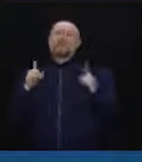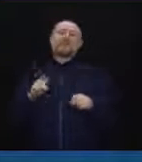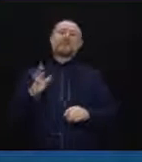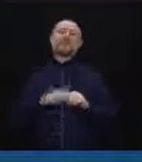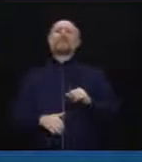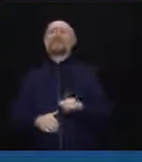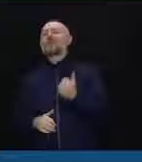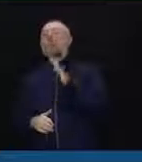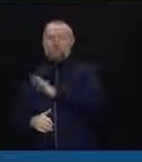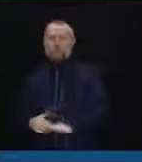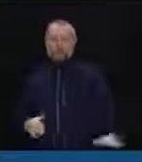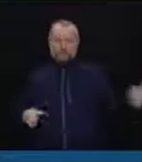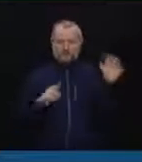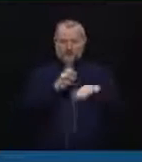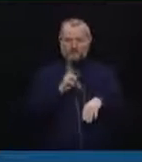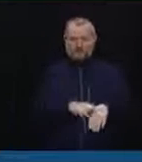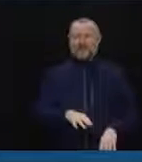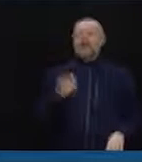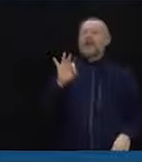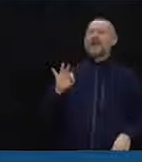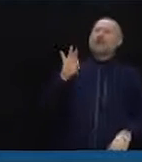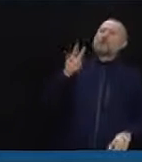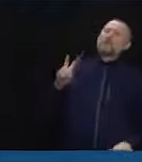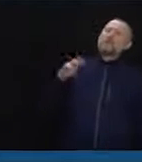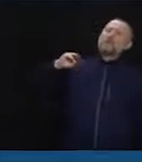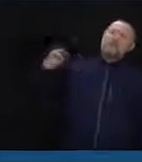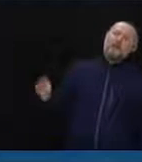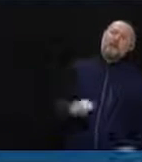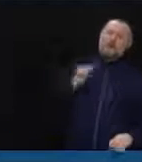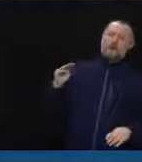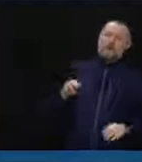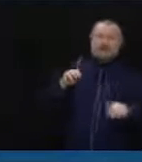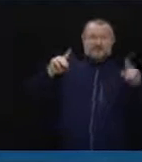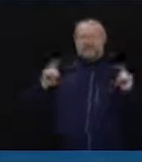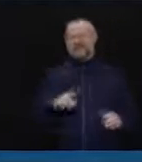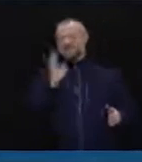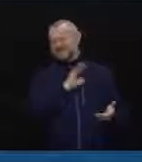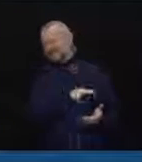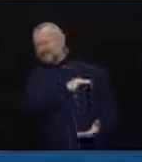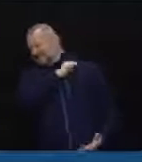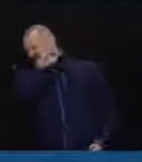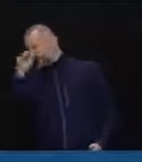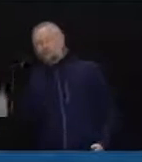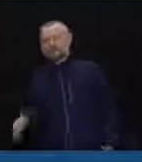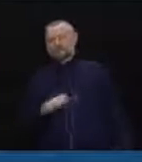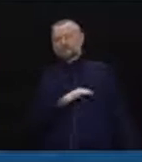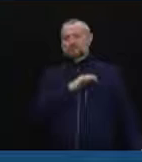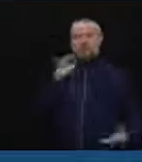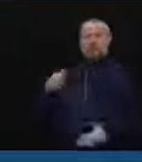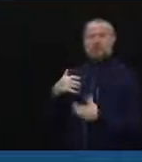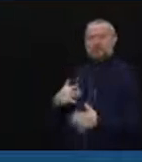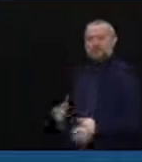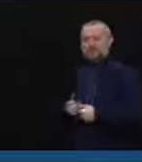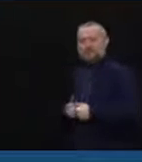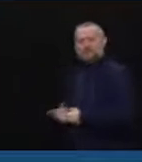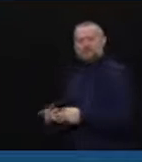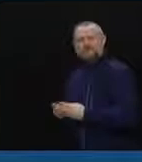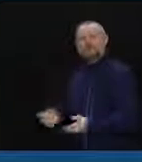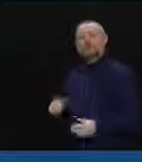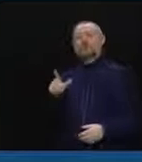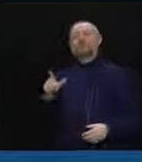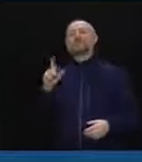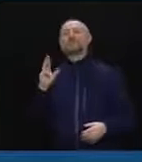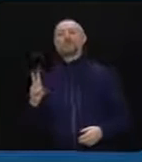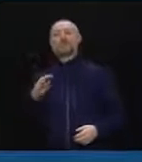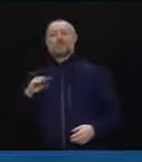92 million test kits have been acquired, have been ready to be deployed. We've distributed over 27 million already. Schools have received